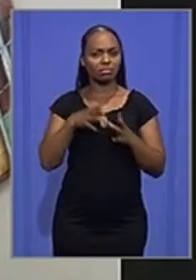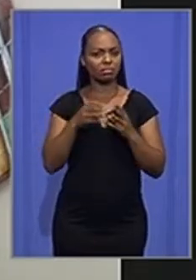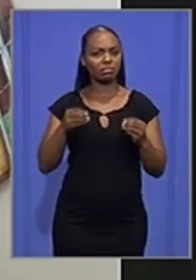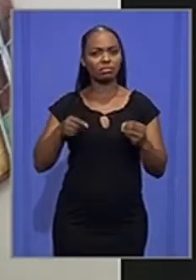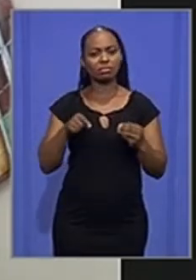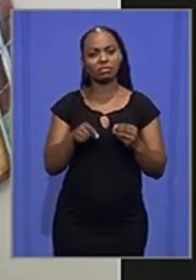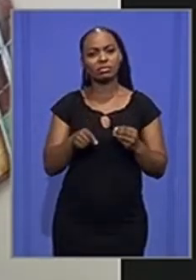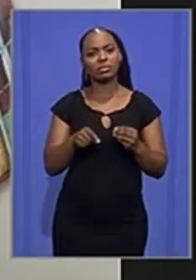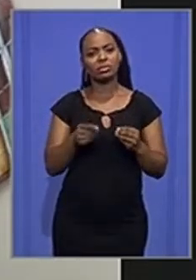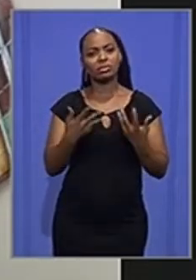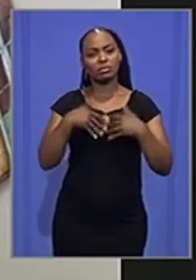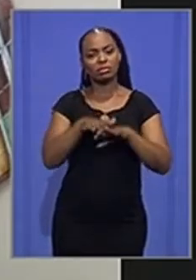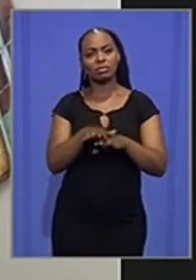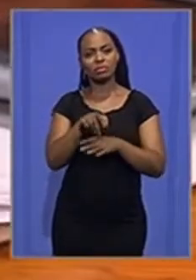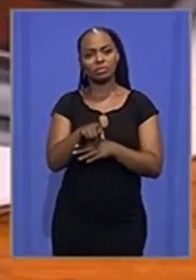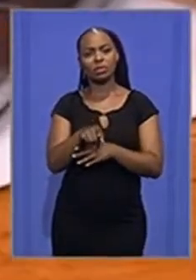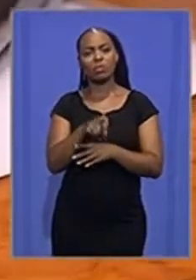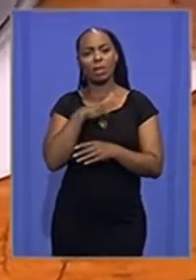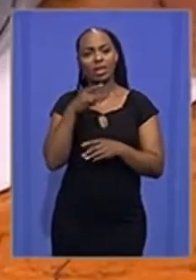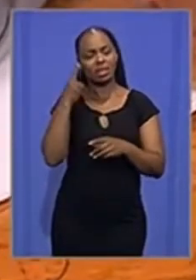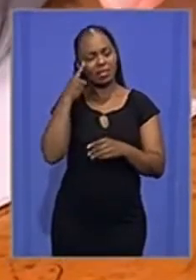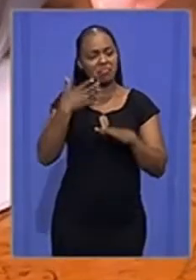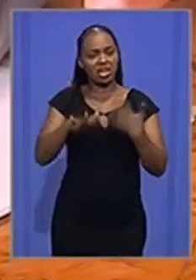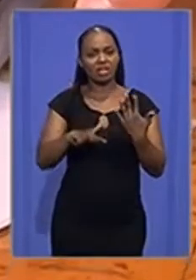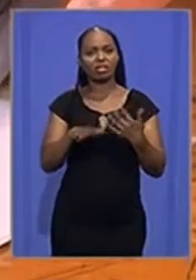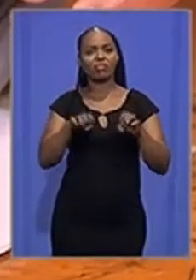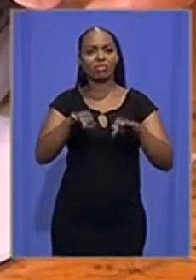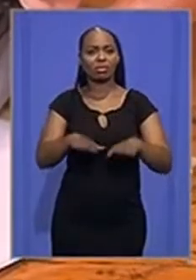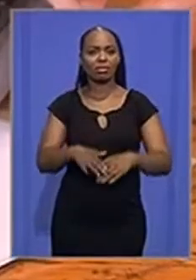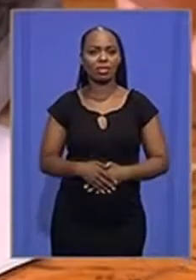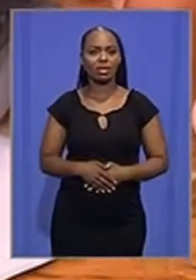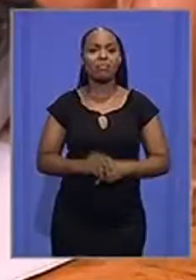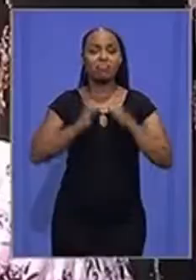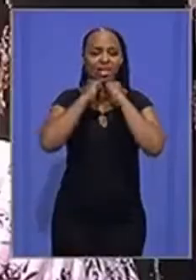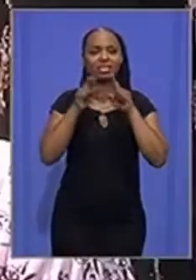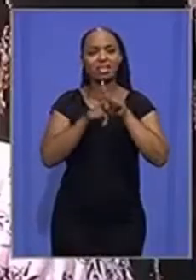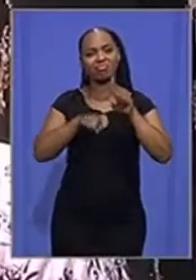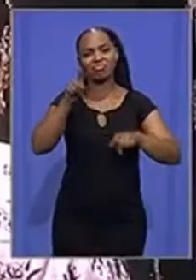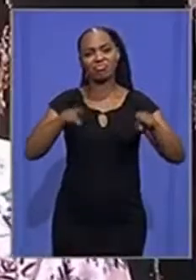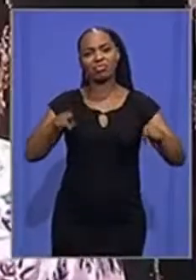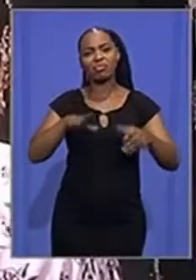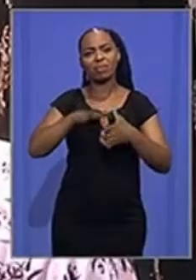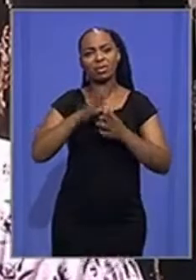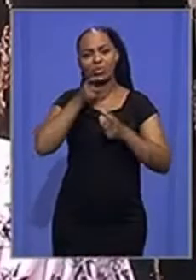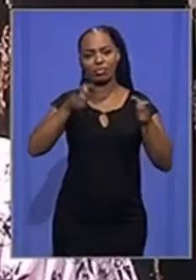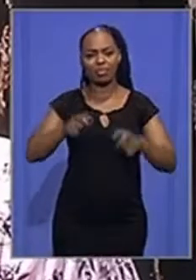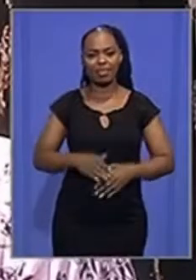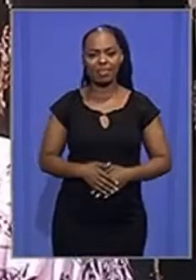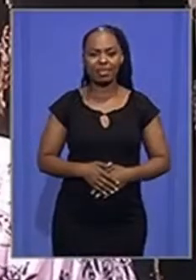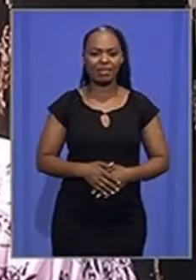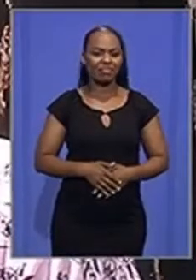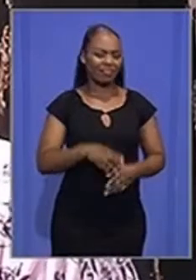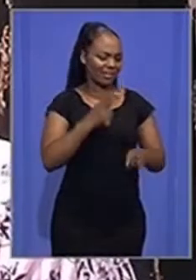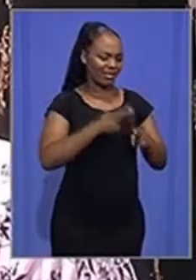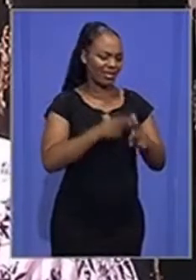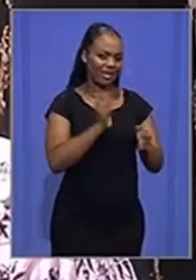the culmination of the end of the year. Batswadi le bona ba fapana ka maikutlo. If she writes it again,